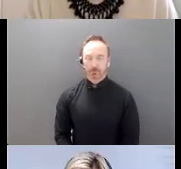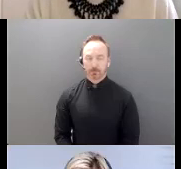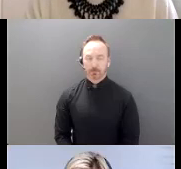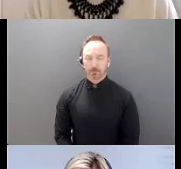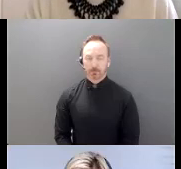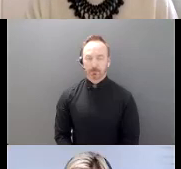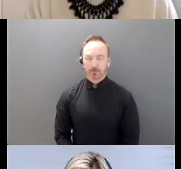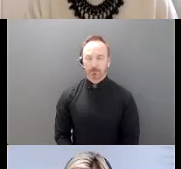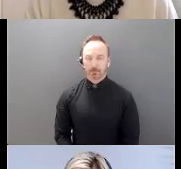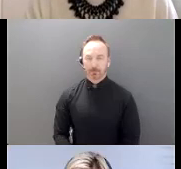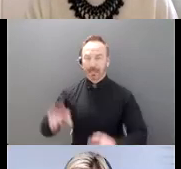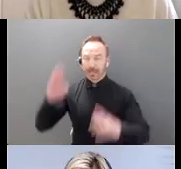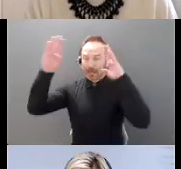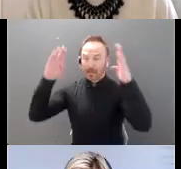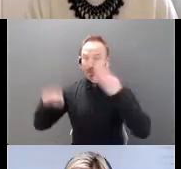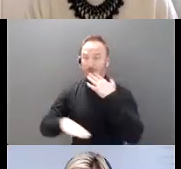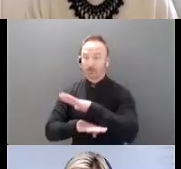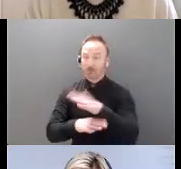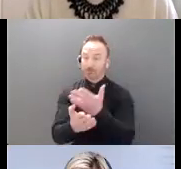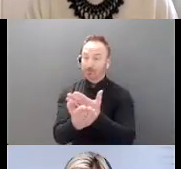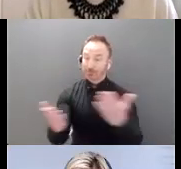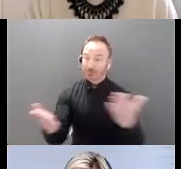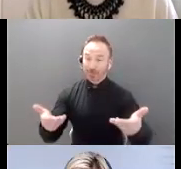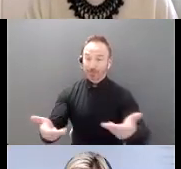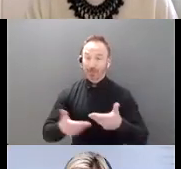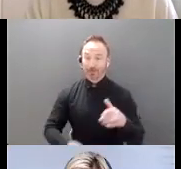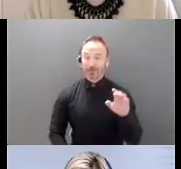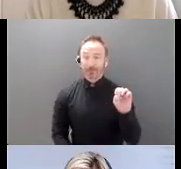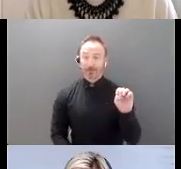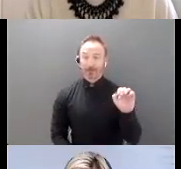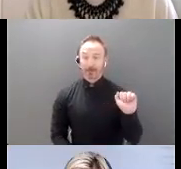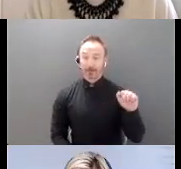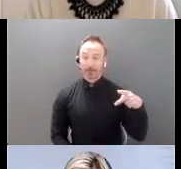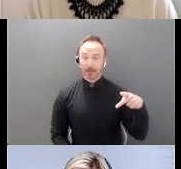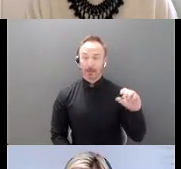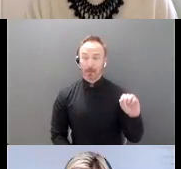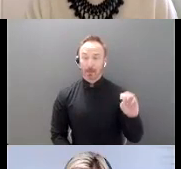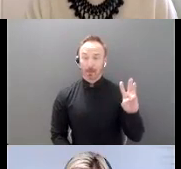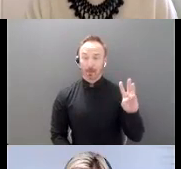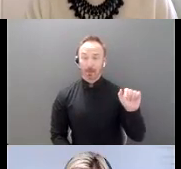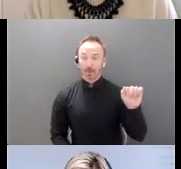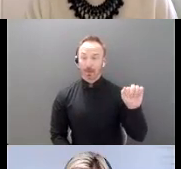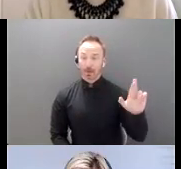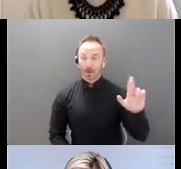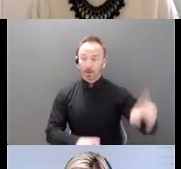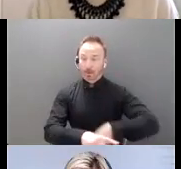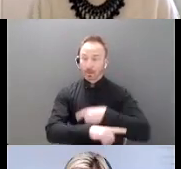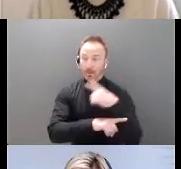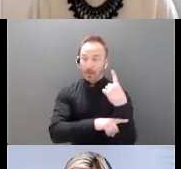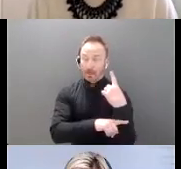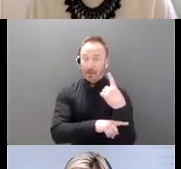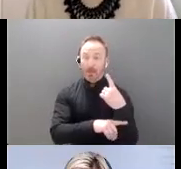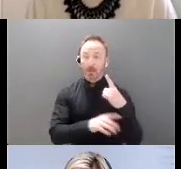Hi, good afternoon, everyone, and welcome to EAPO's webinar today. We'll be getting started in about 1 minute's time.